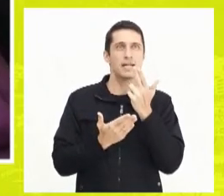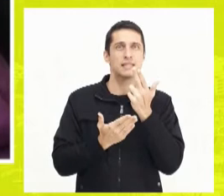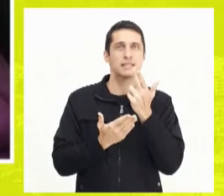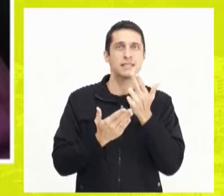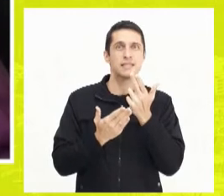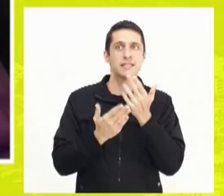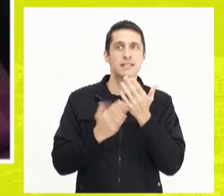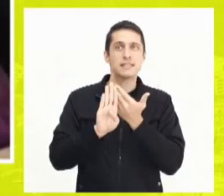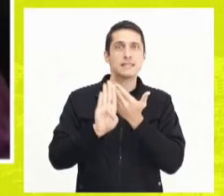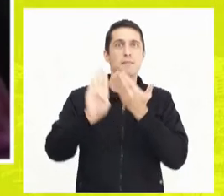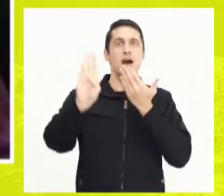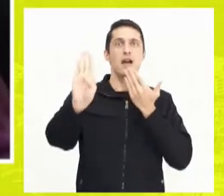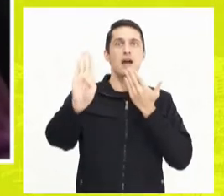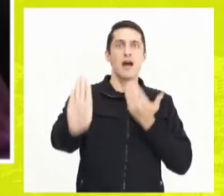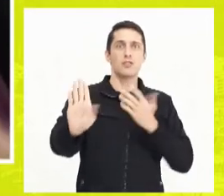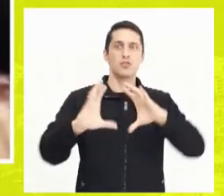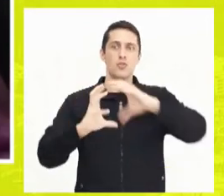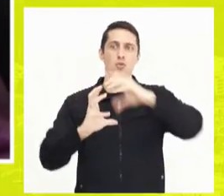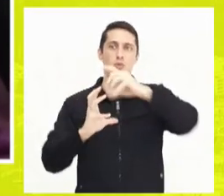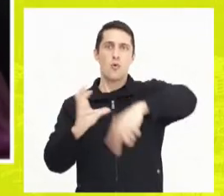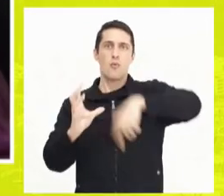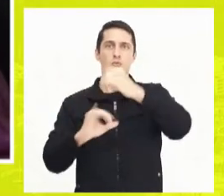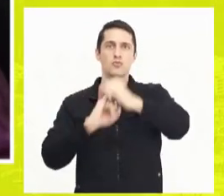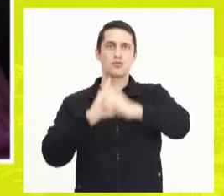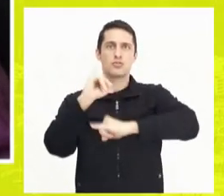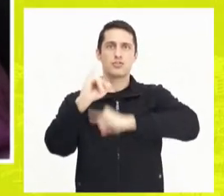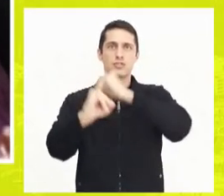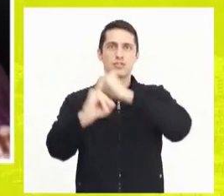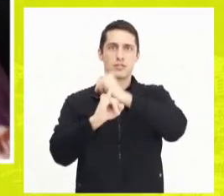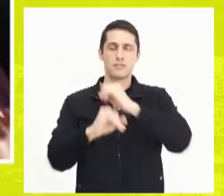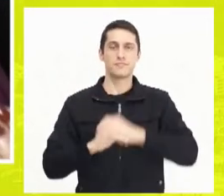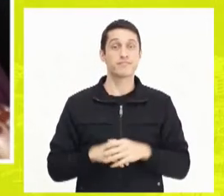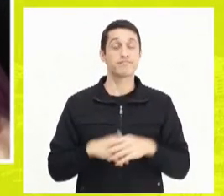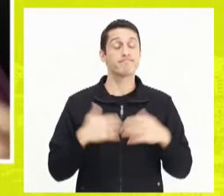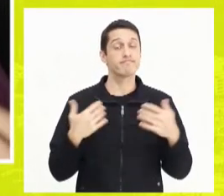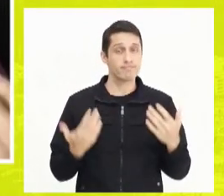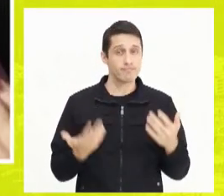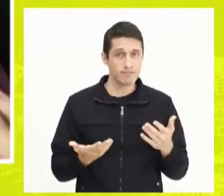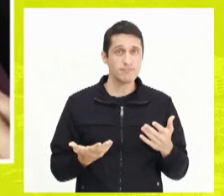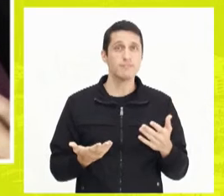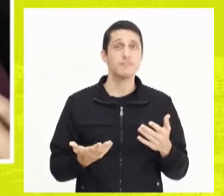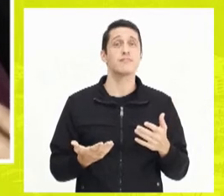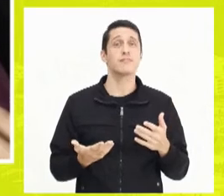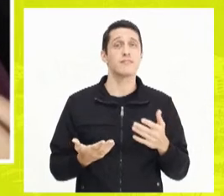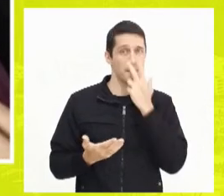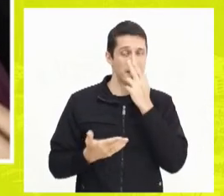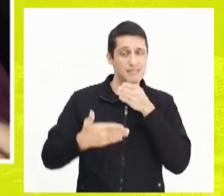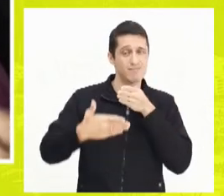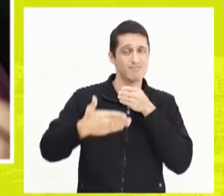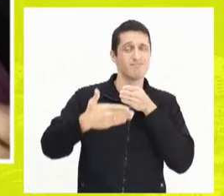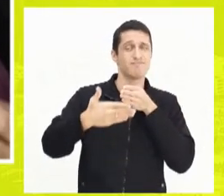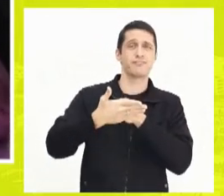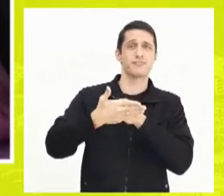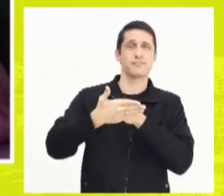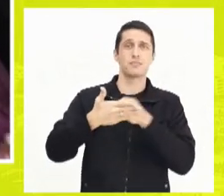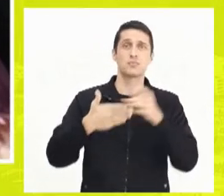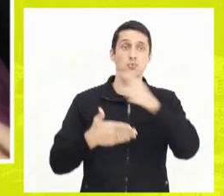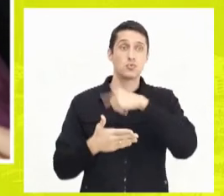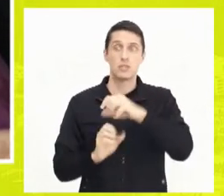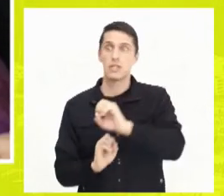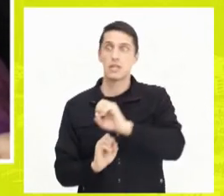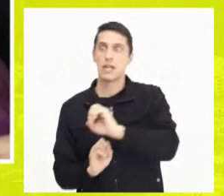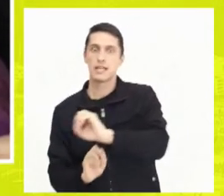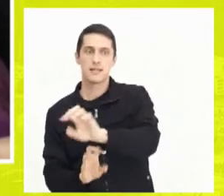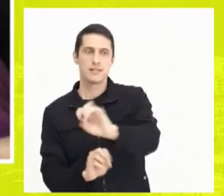schools are actually marginal you know what i mean they are uh far from digital